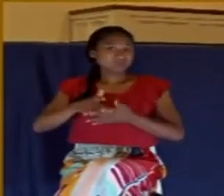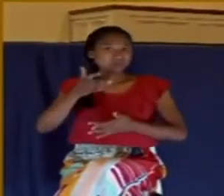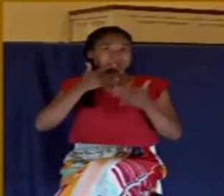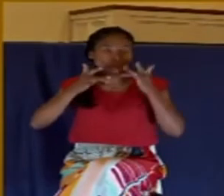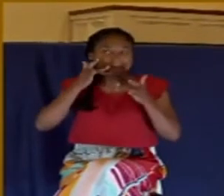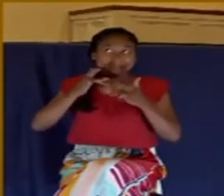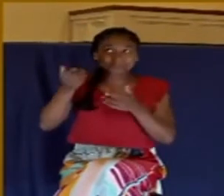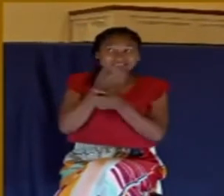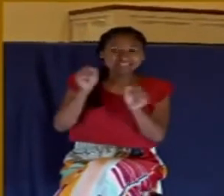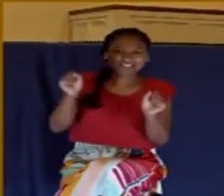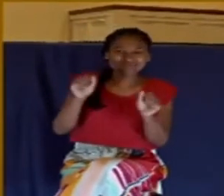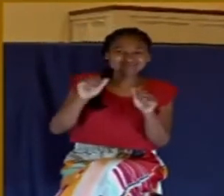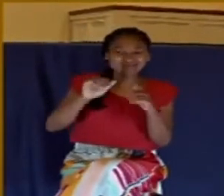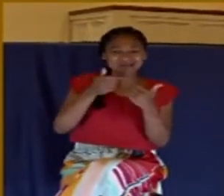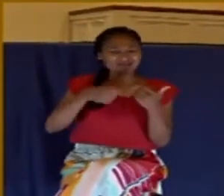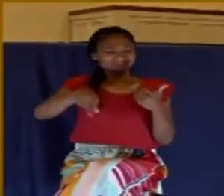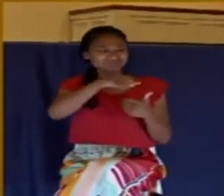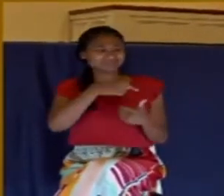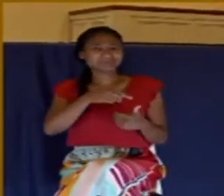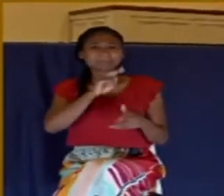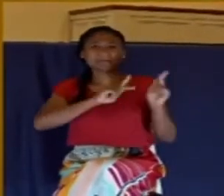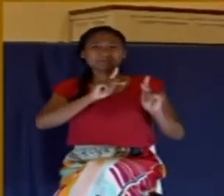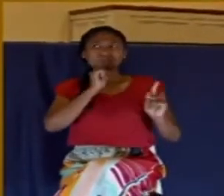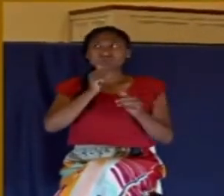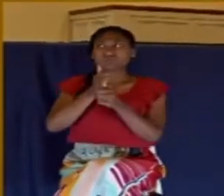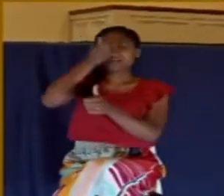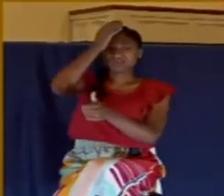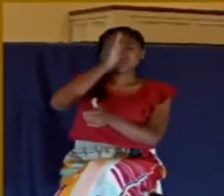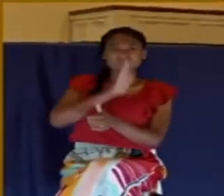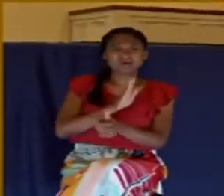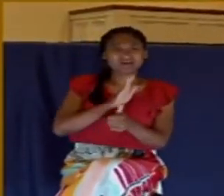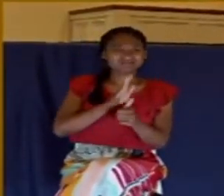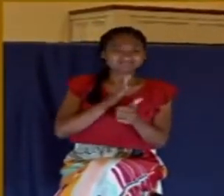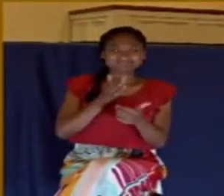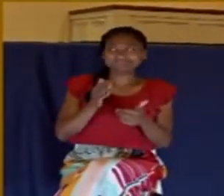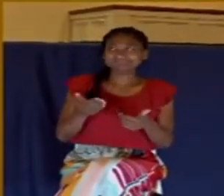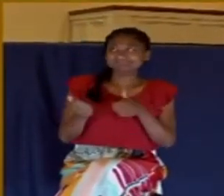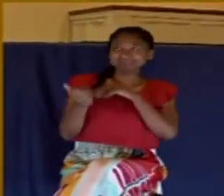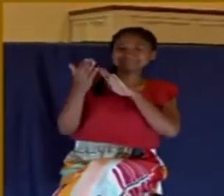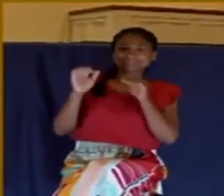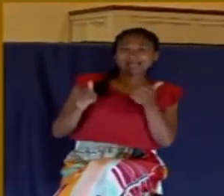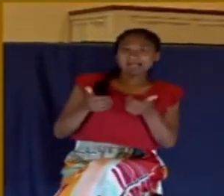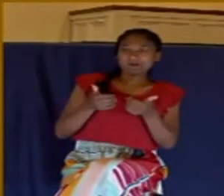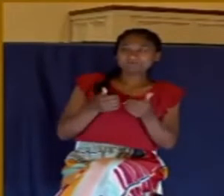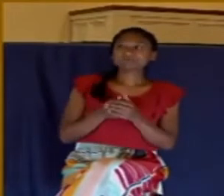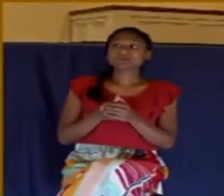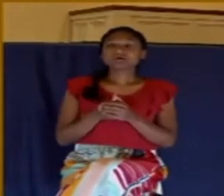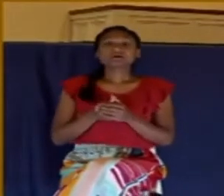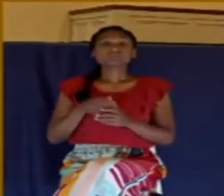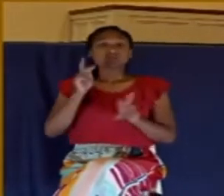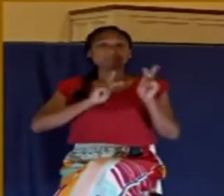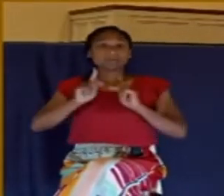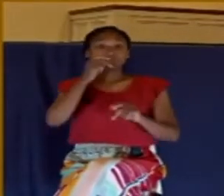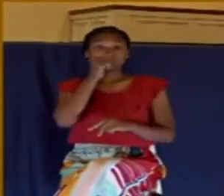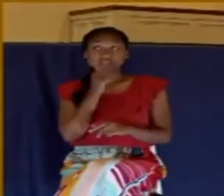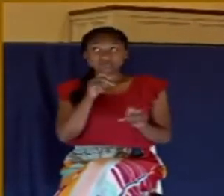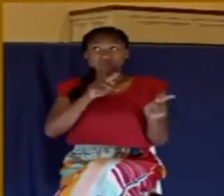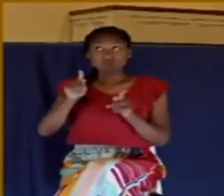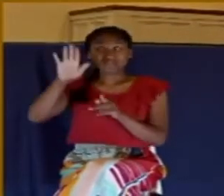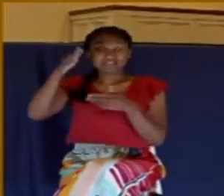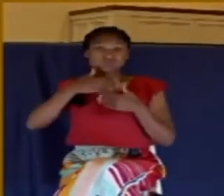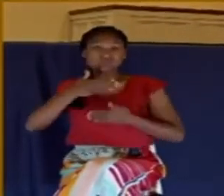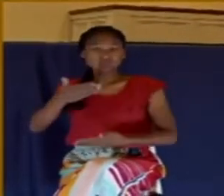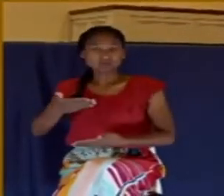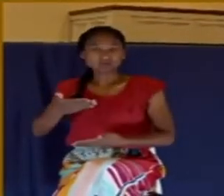where shall the ungodly and the sinner appear? Wherefore, let them that suffer according to the will of God commit the keeping of their